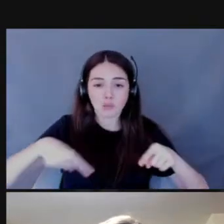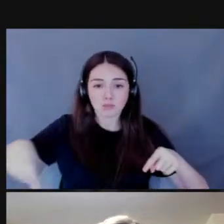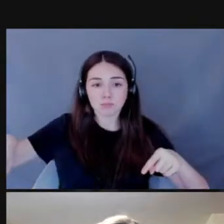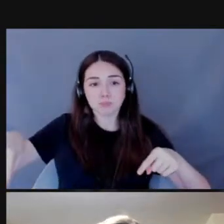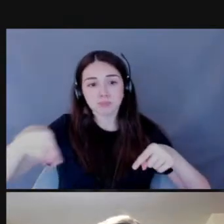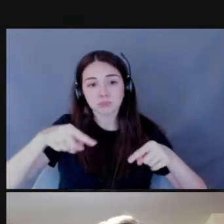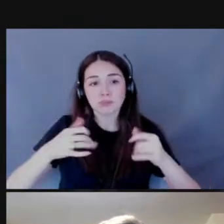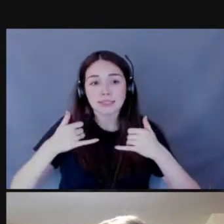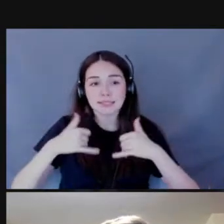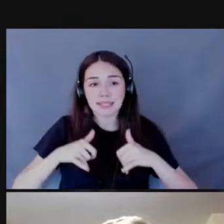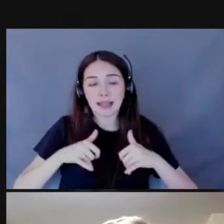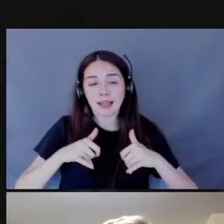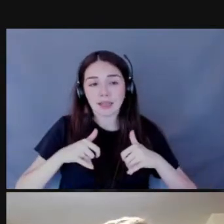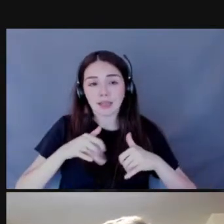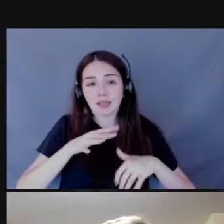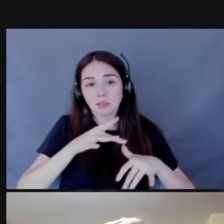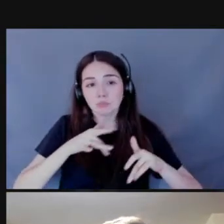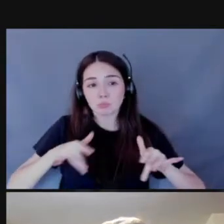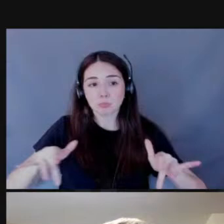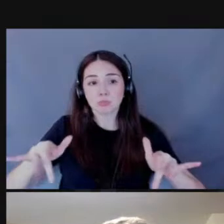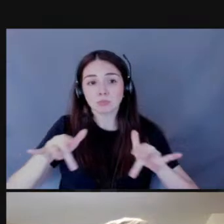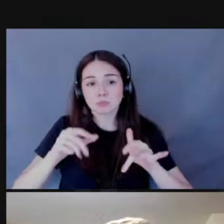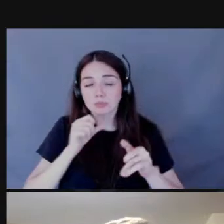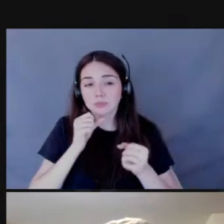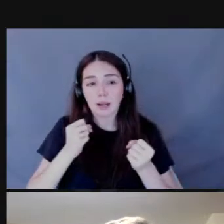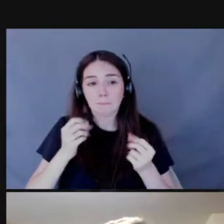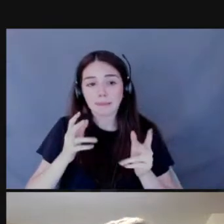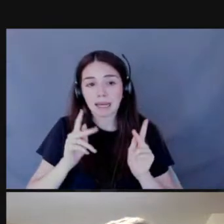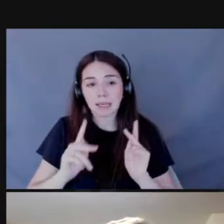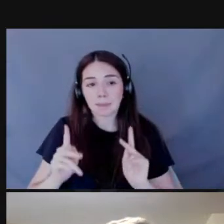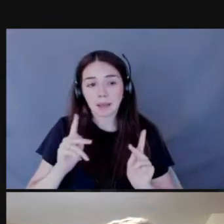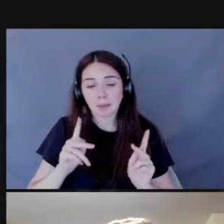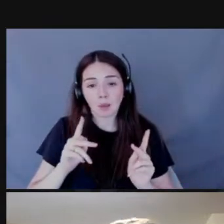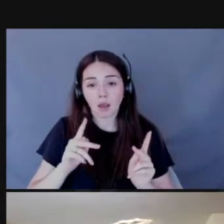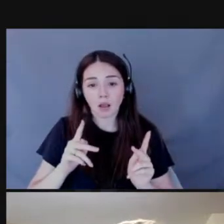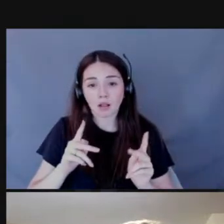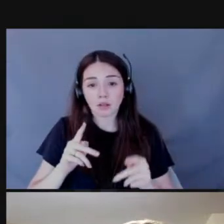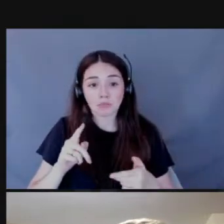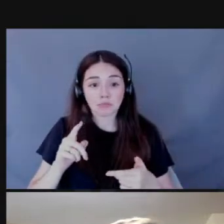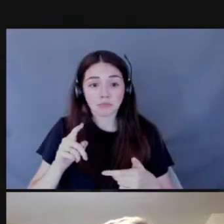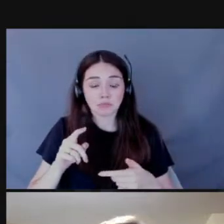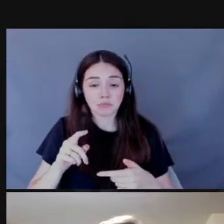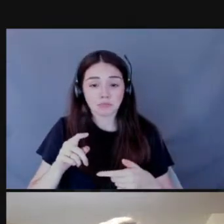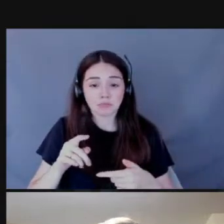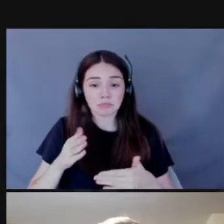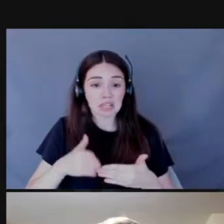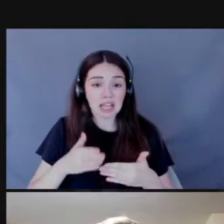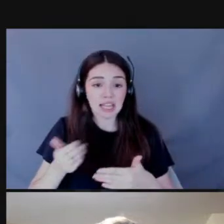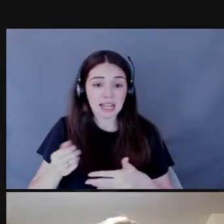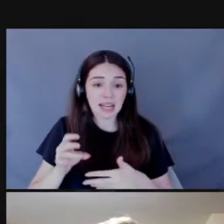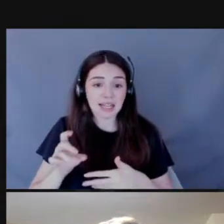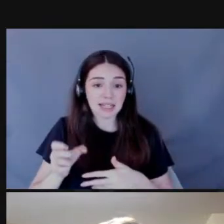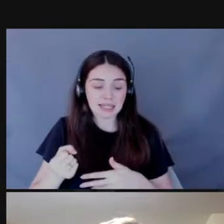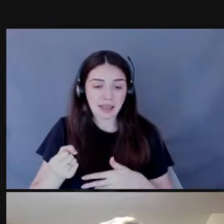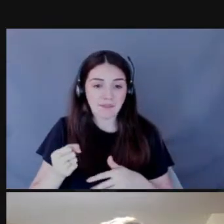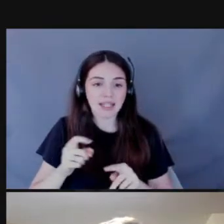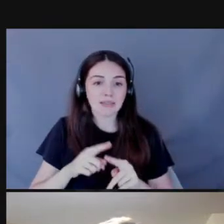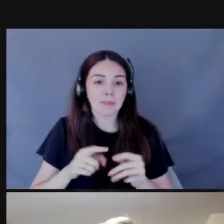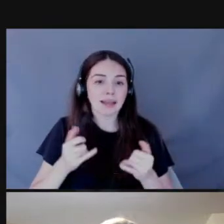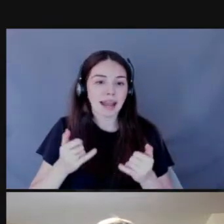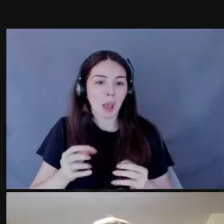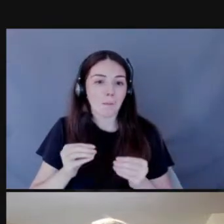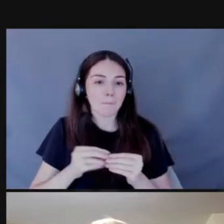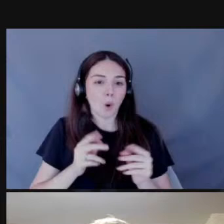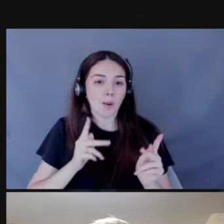rural and largely sparsely populated even into the late 70s. But they're getting populated at this point